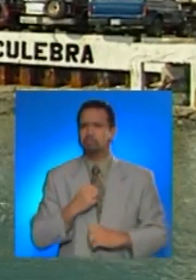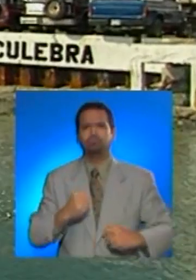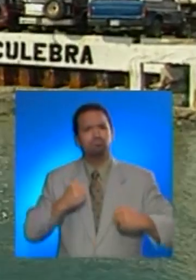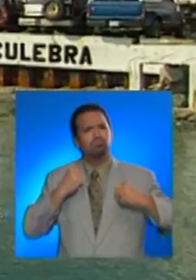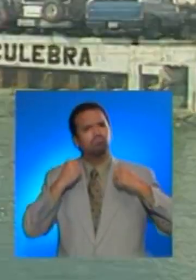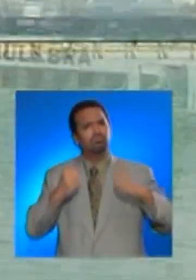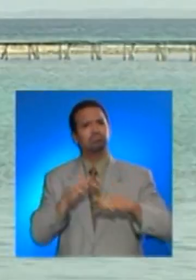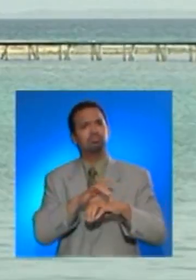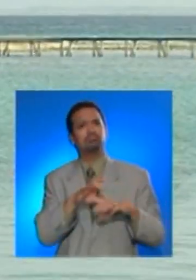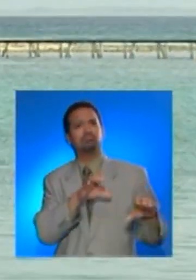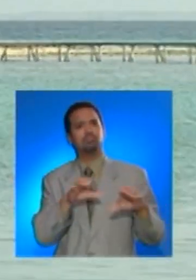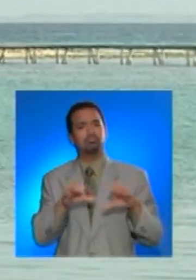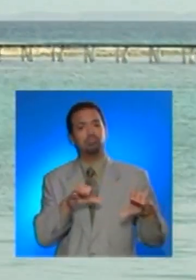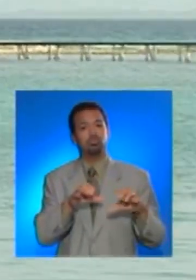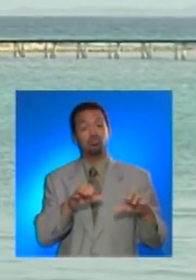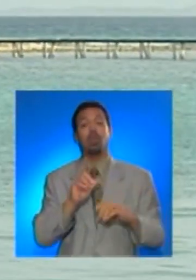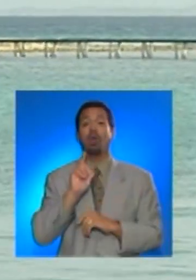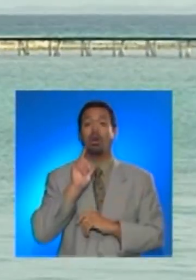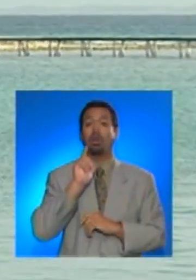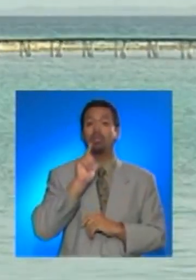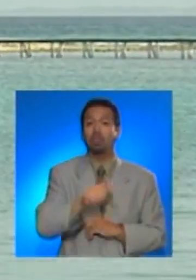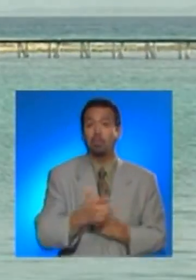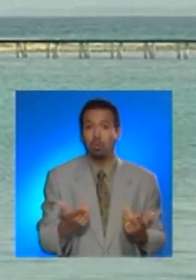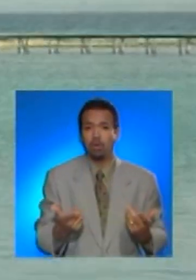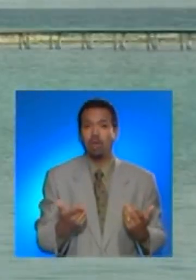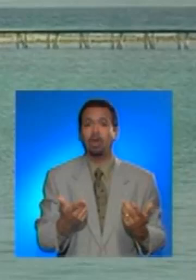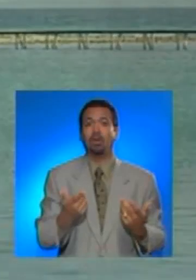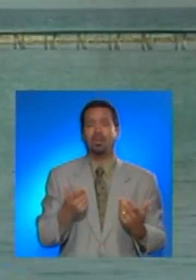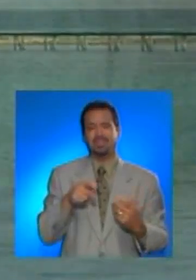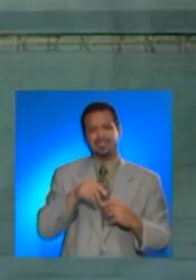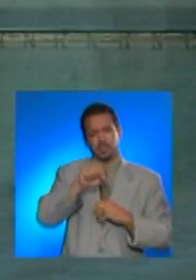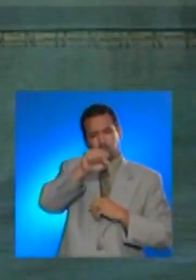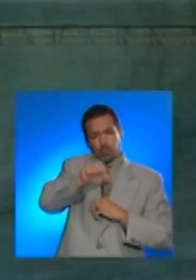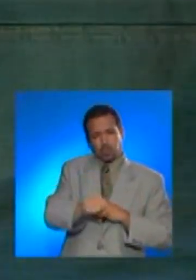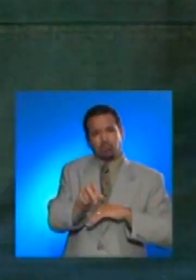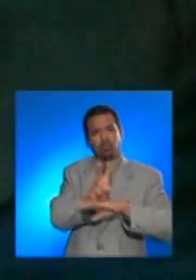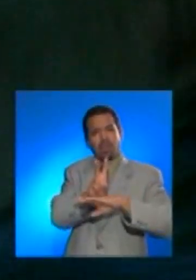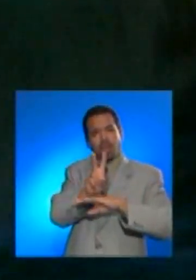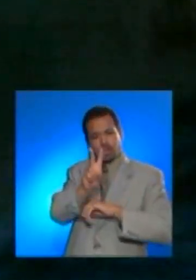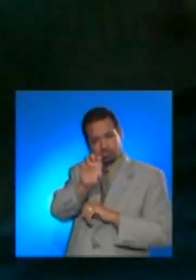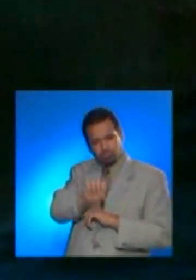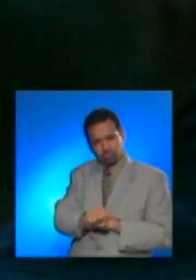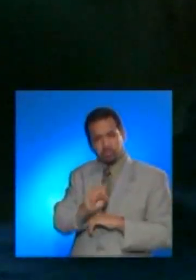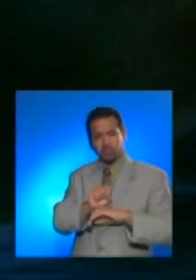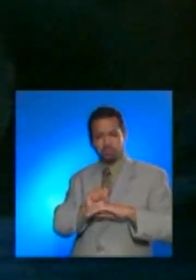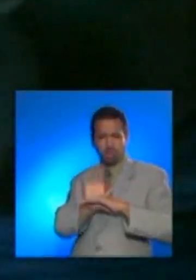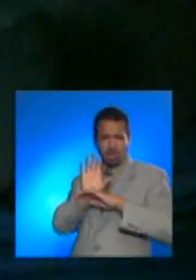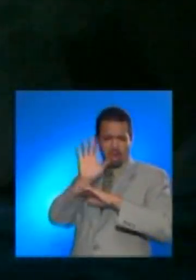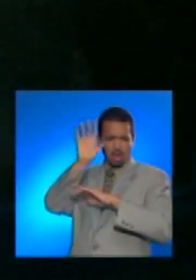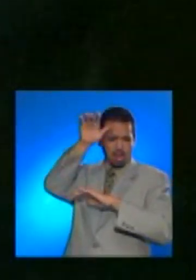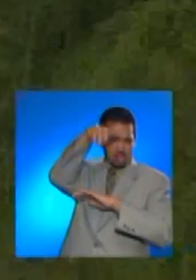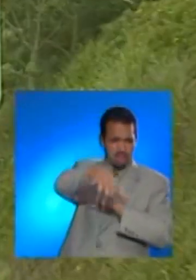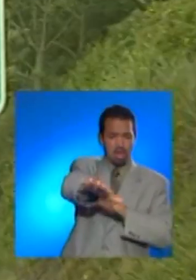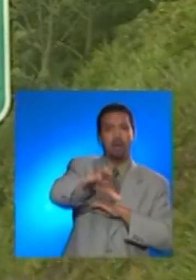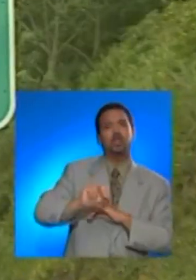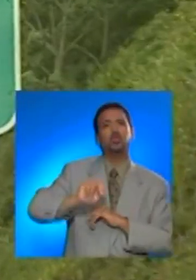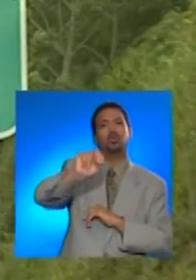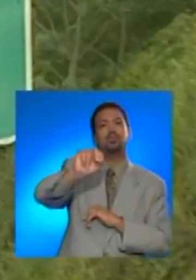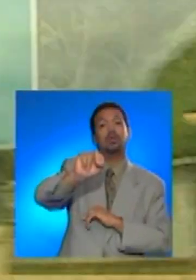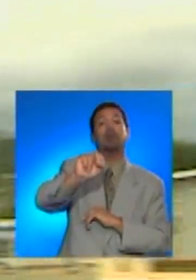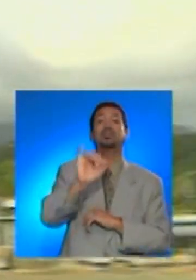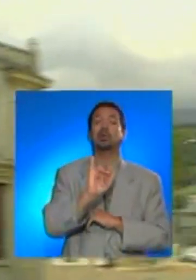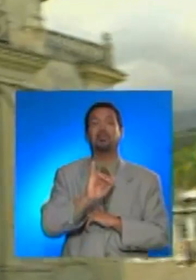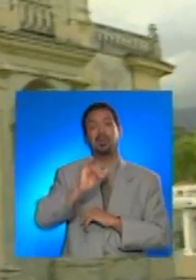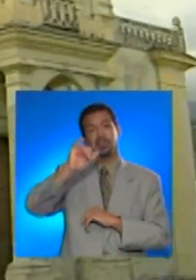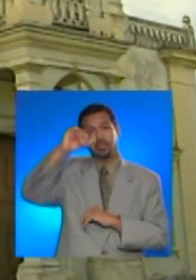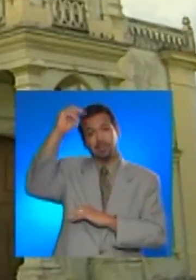Culebra. Immediately, waves rose up from the south of Vieques and wrapped around the island, drenching its north coast. In Naguabo,